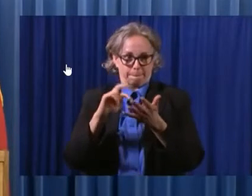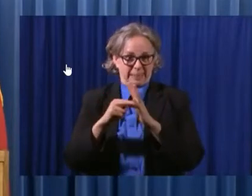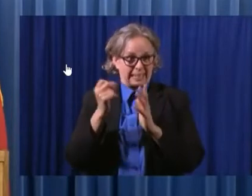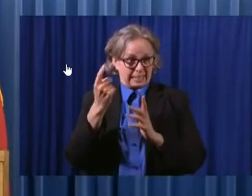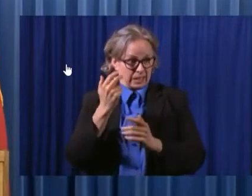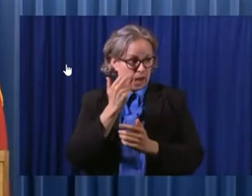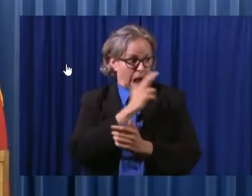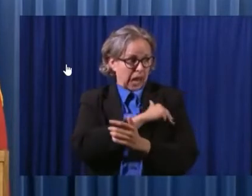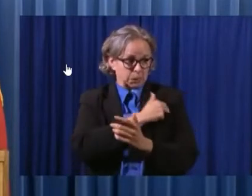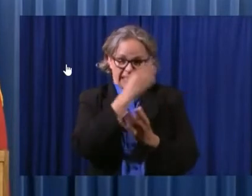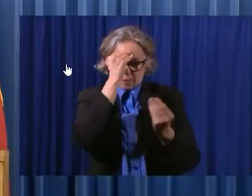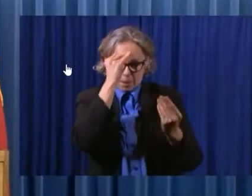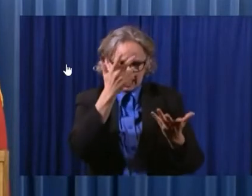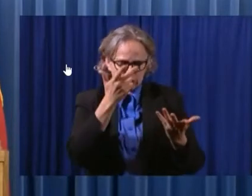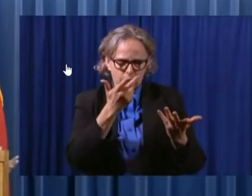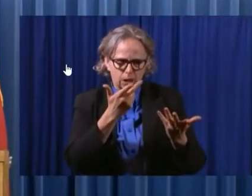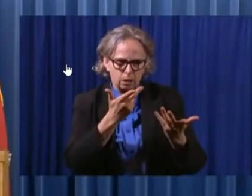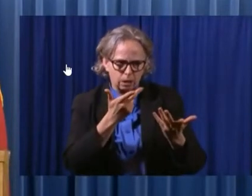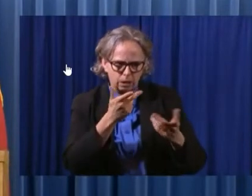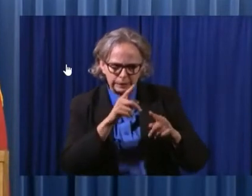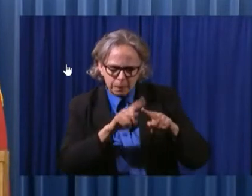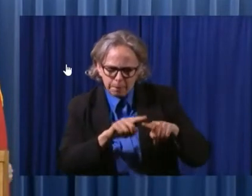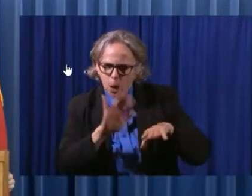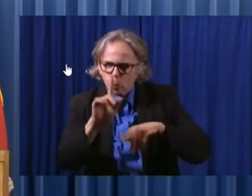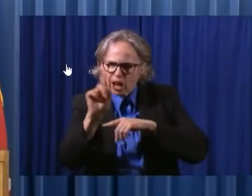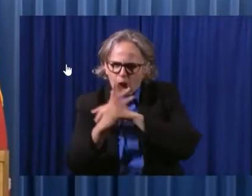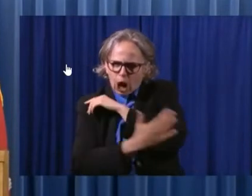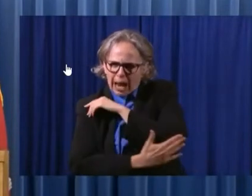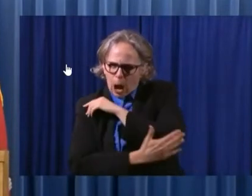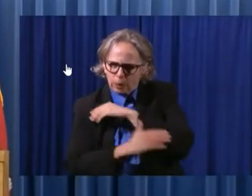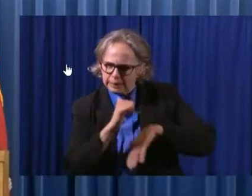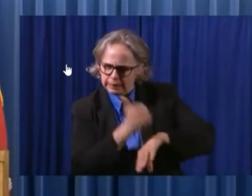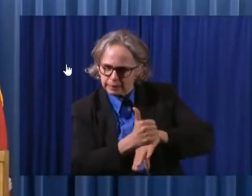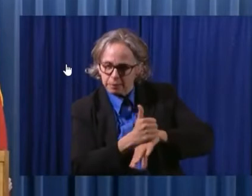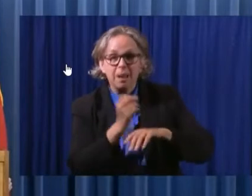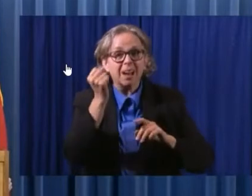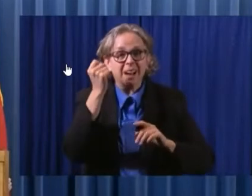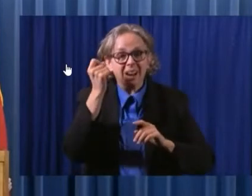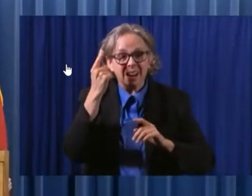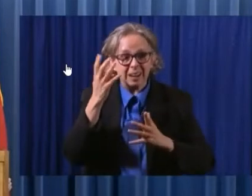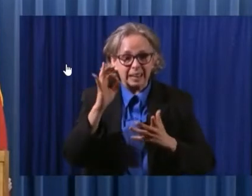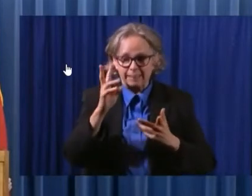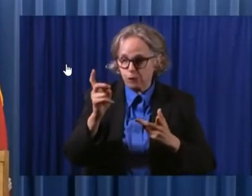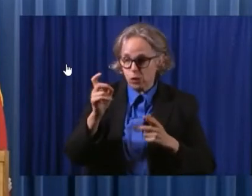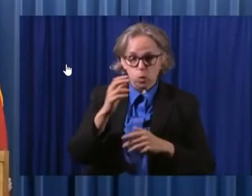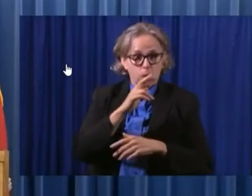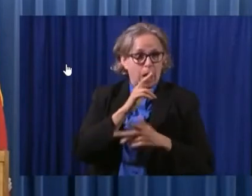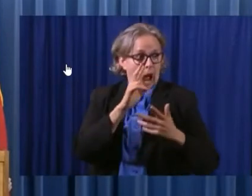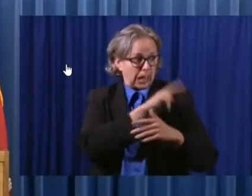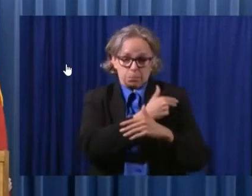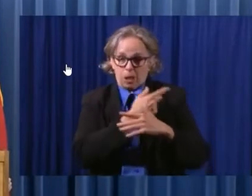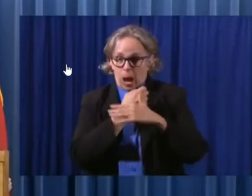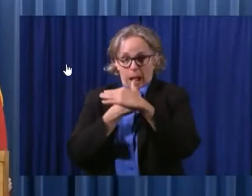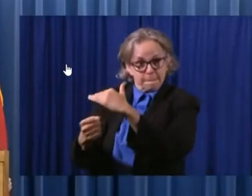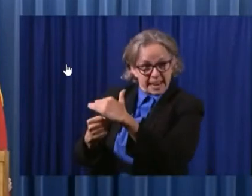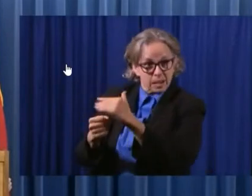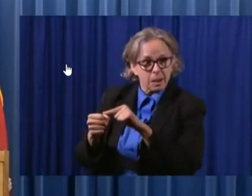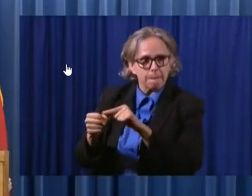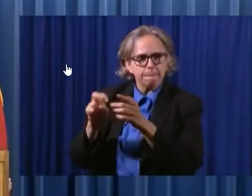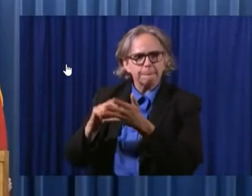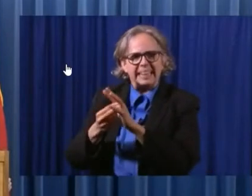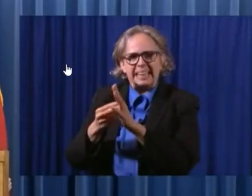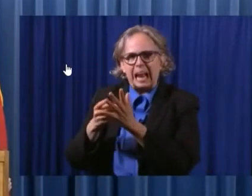indicator of hospital admissions, for example, it would be attributable to Madison County. So they try to make